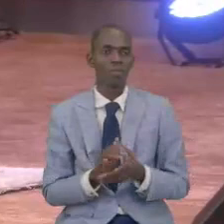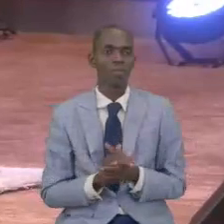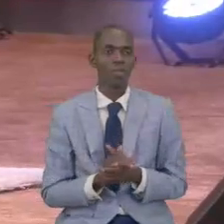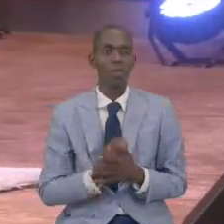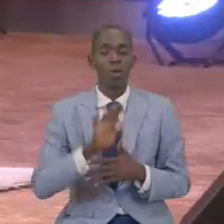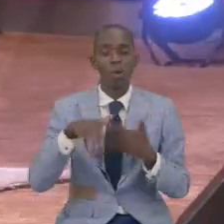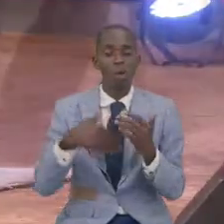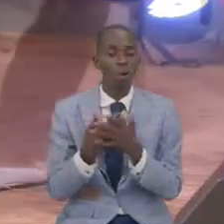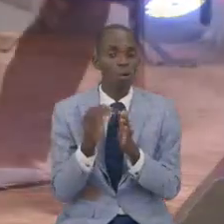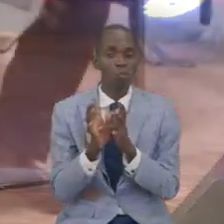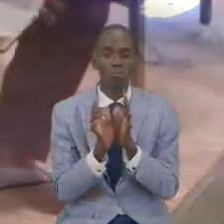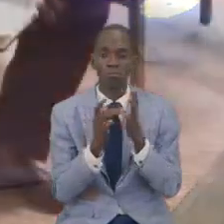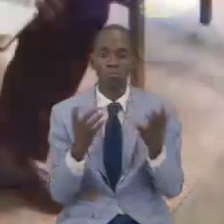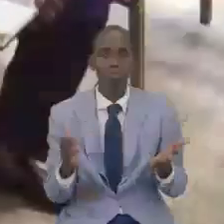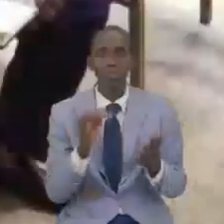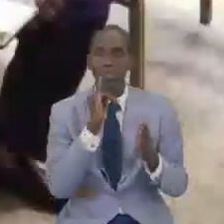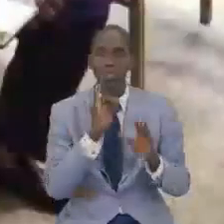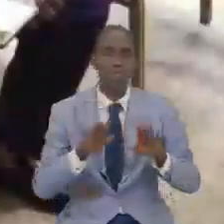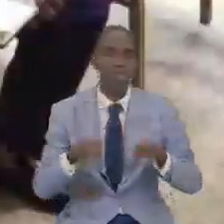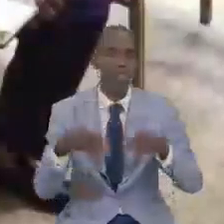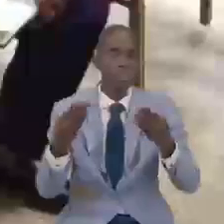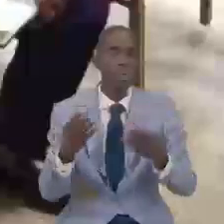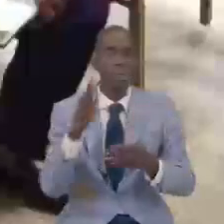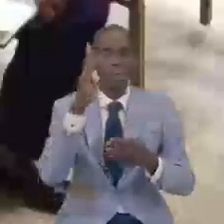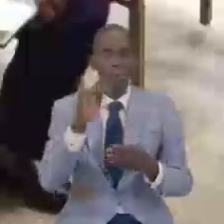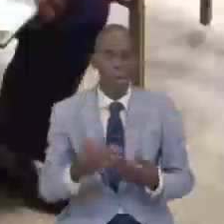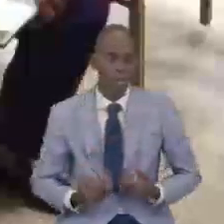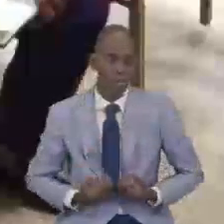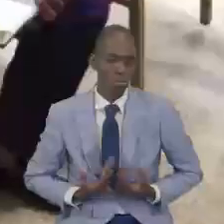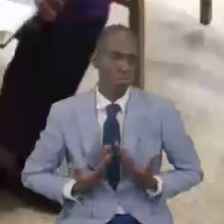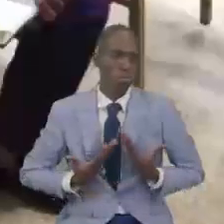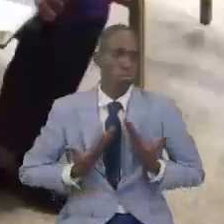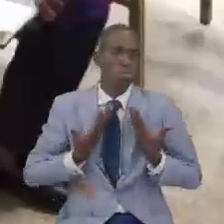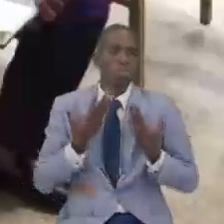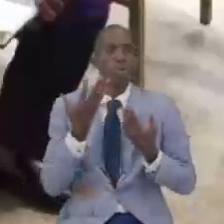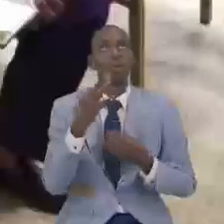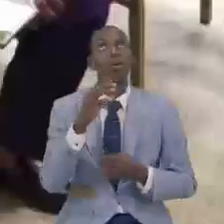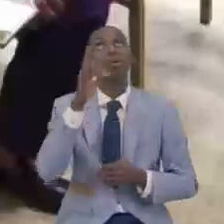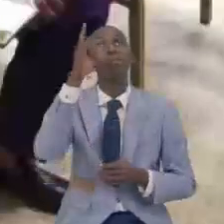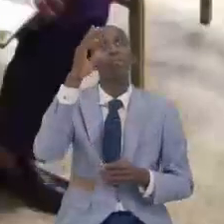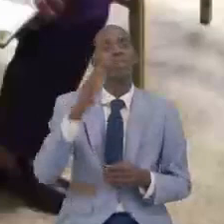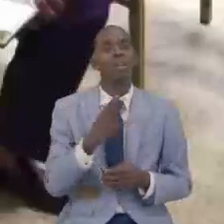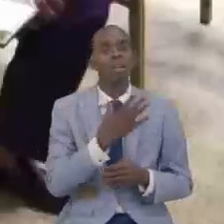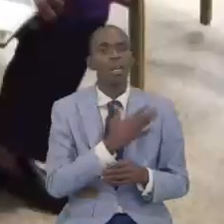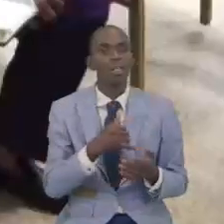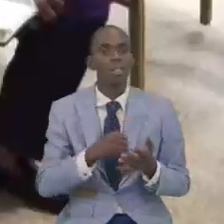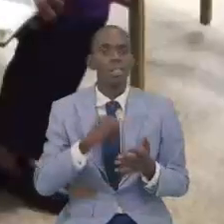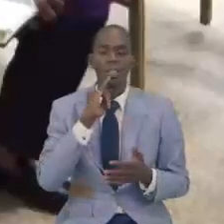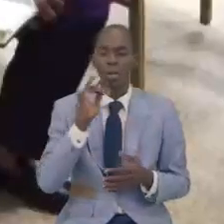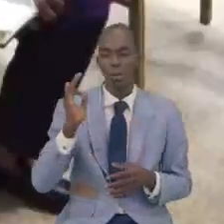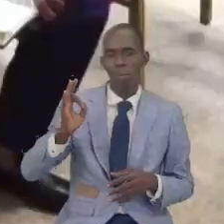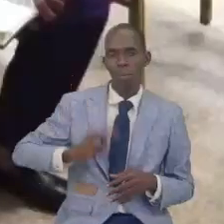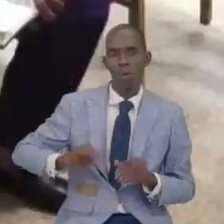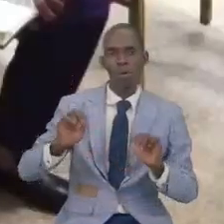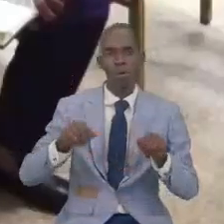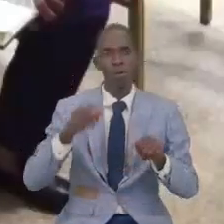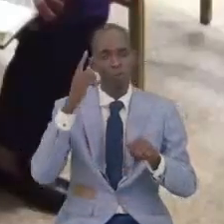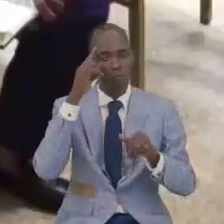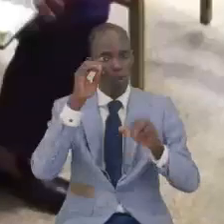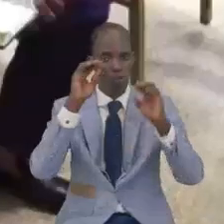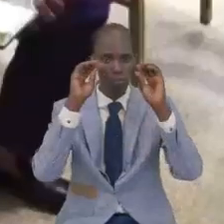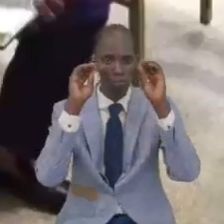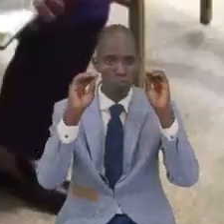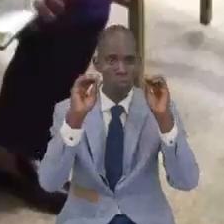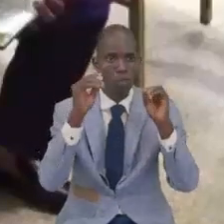Verse 16, all scripture is given by inspiration of God and is profitable for doctrine,